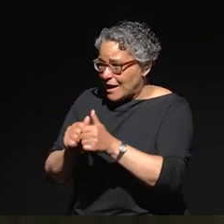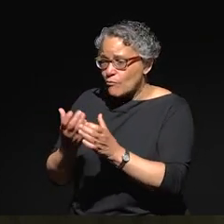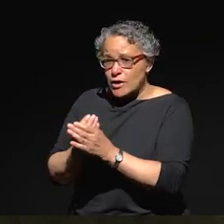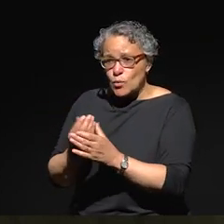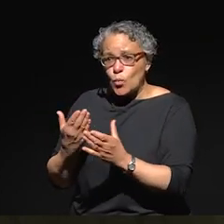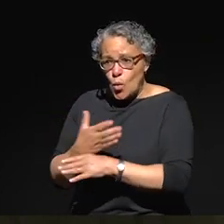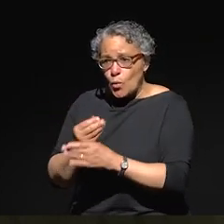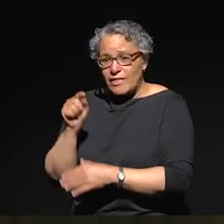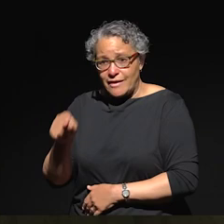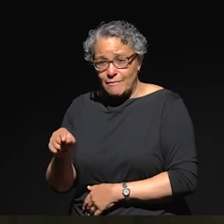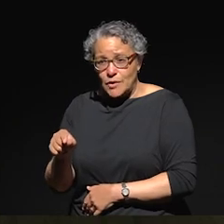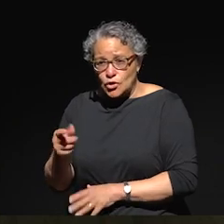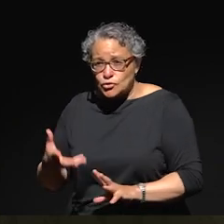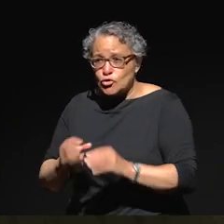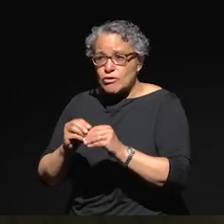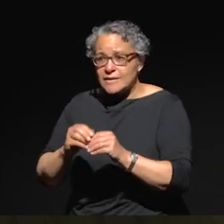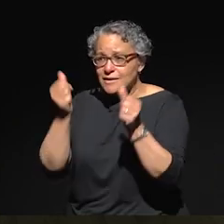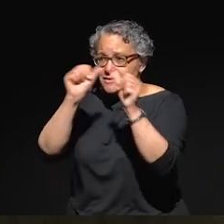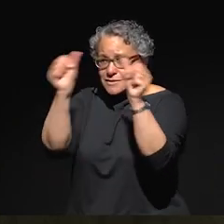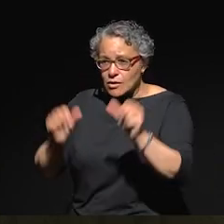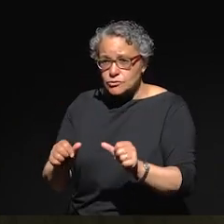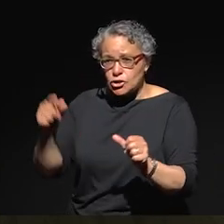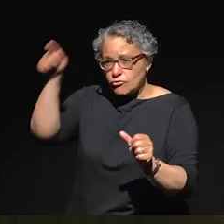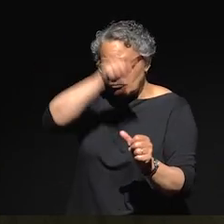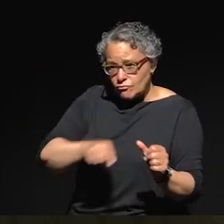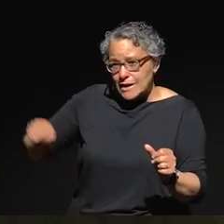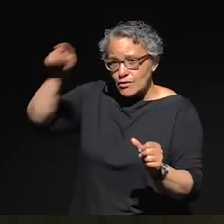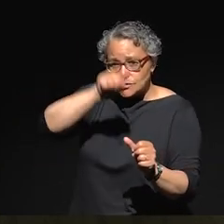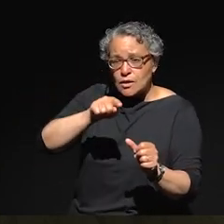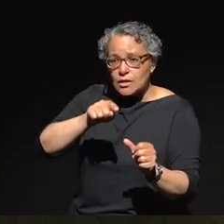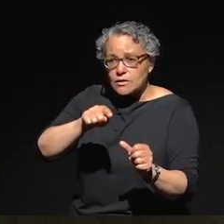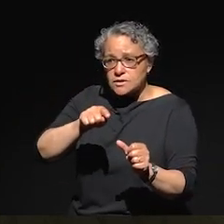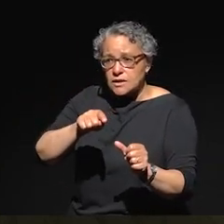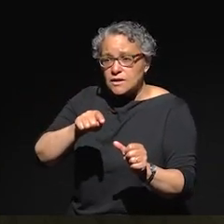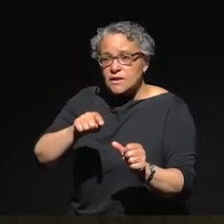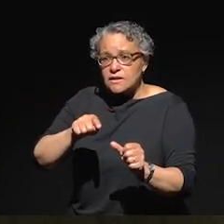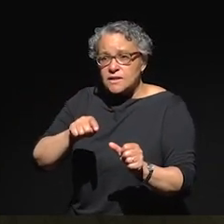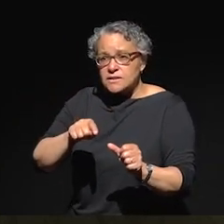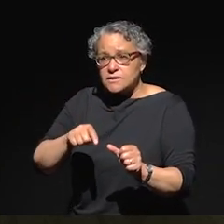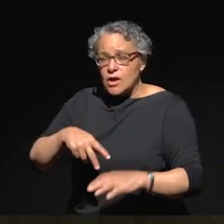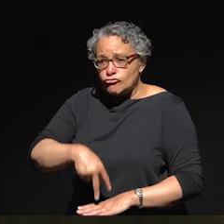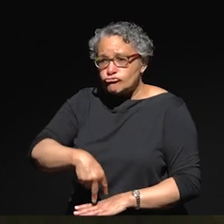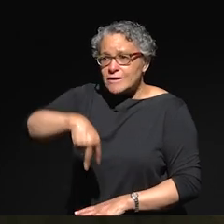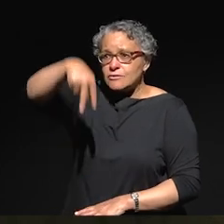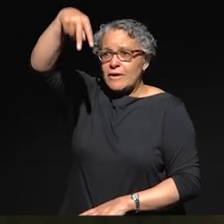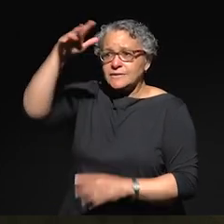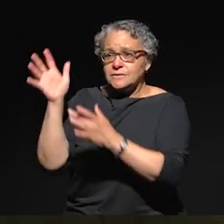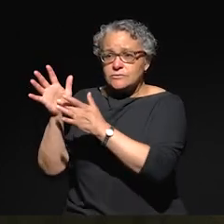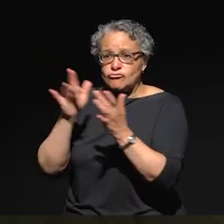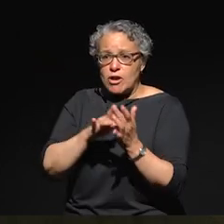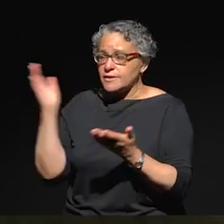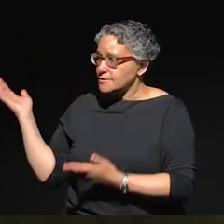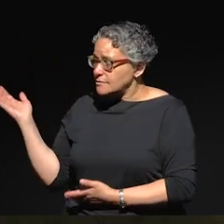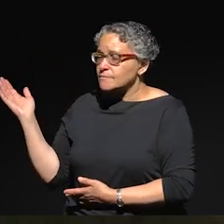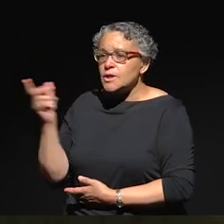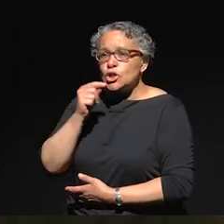him in order to create these sculptural roundels, which was going to sit around a painting of the resurrected Christ that he never did. And there in the exhibition, you can see the